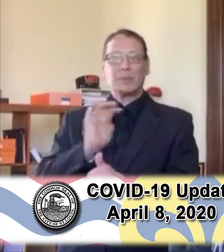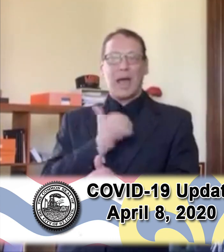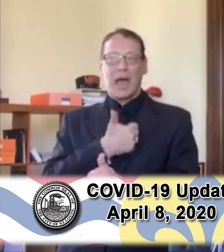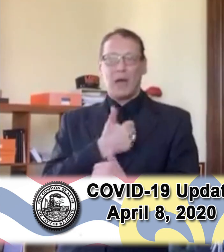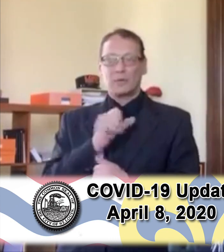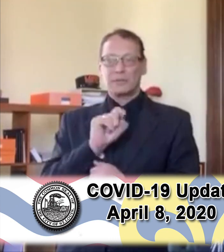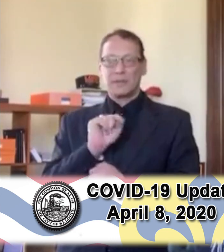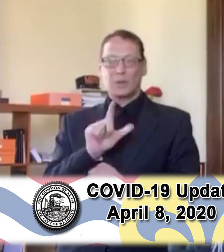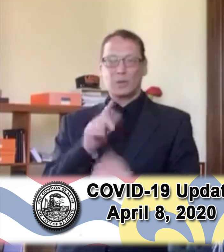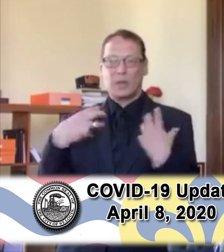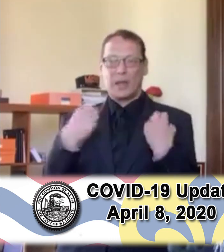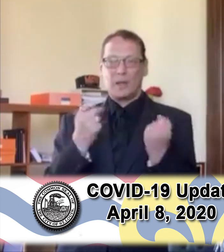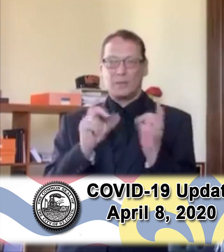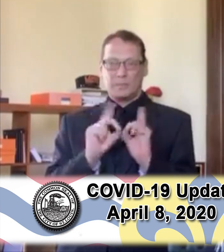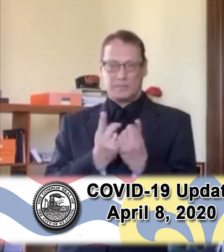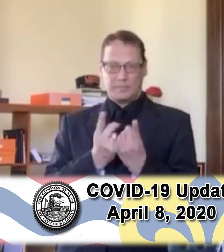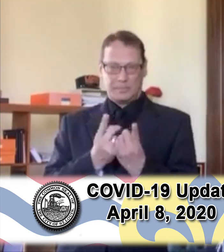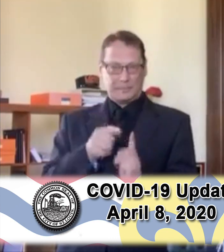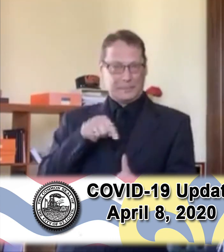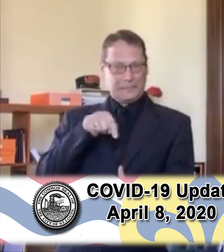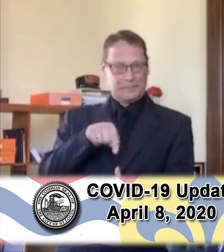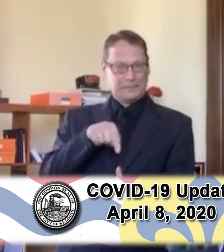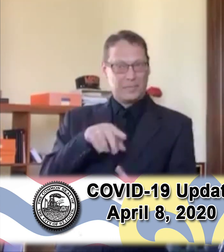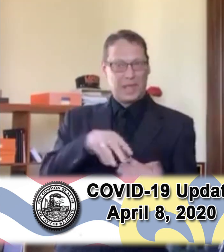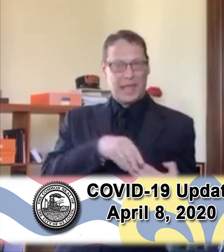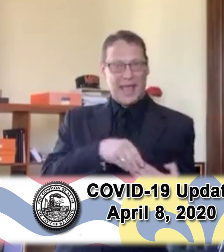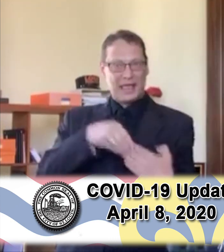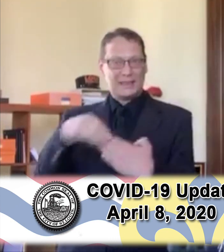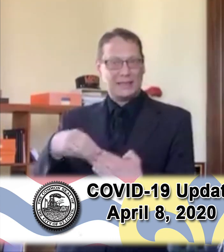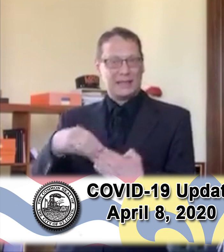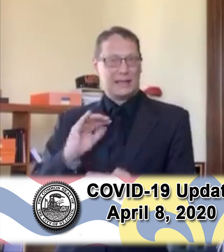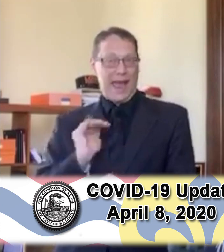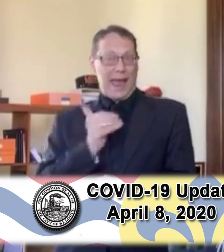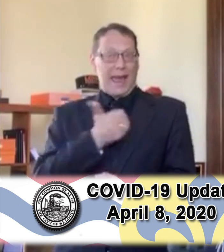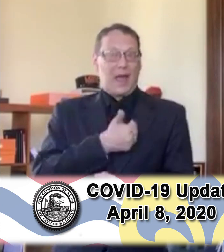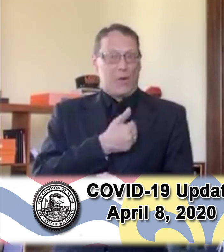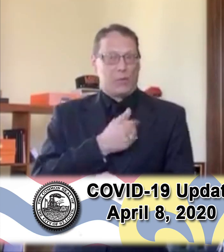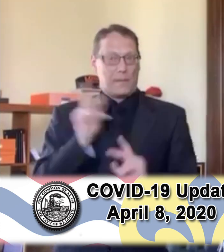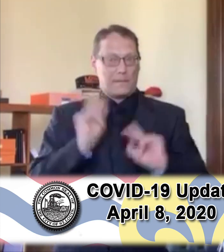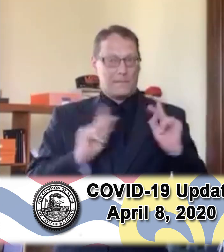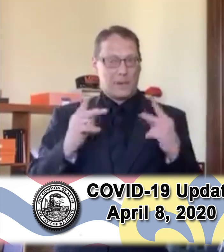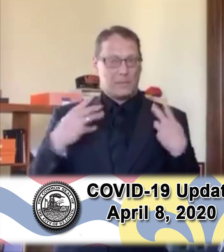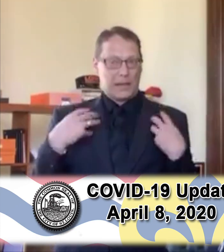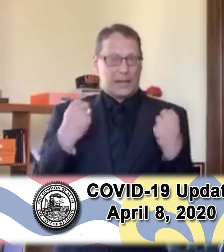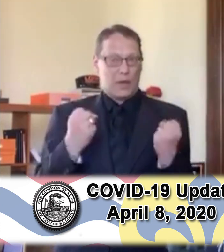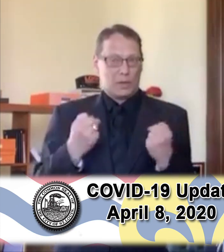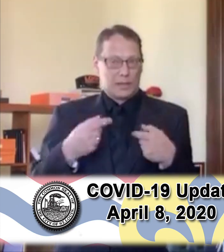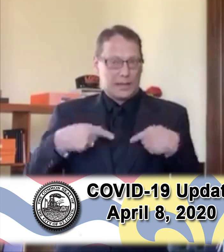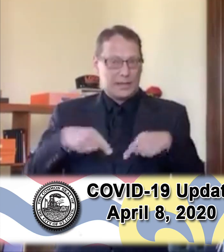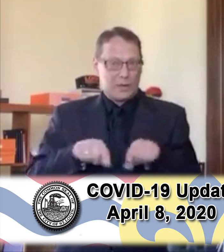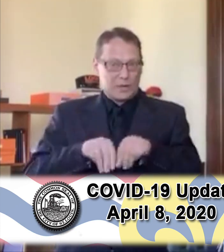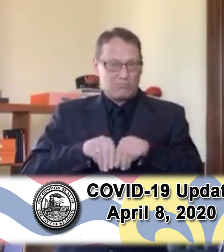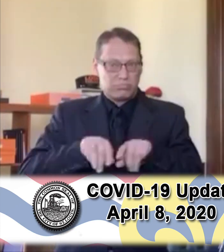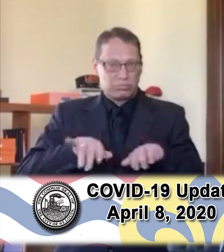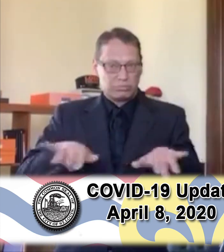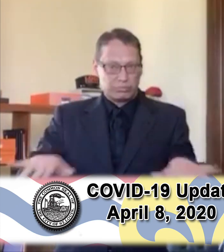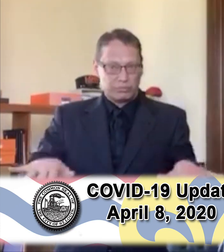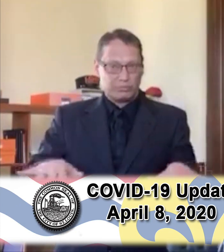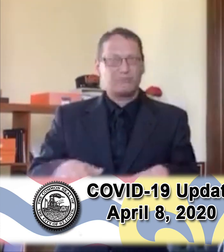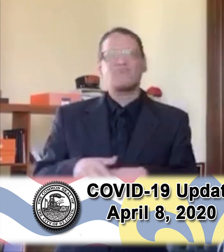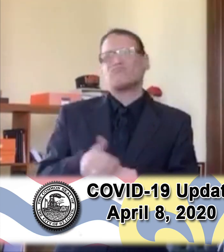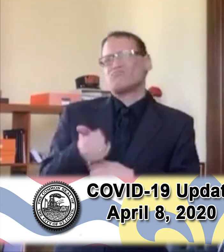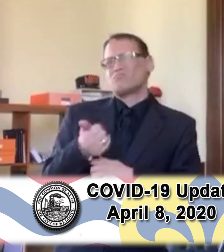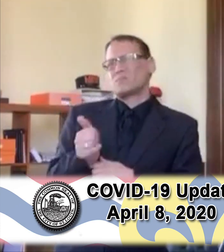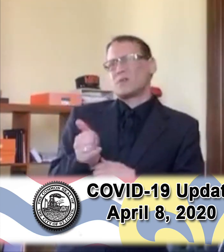in St. Louis, and he has been leading our public health effort during this entire pandemic. He's got about 10 or